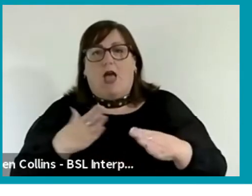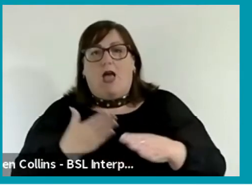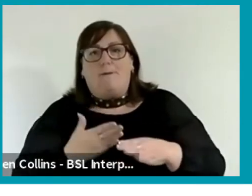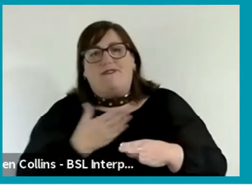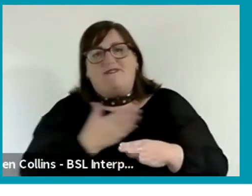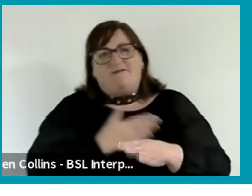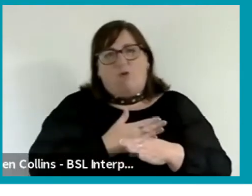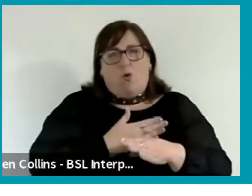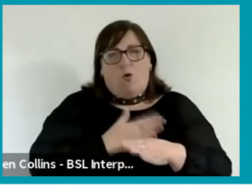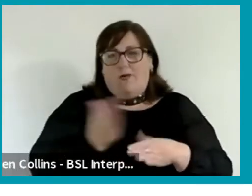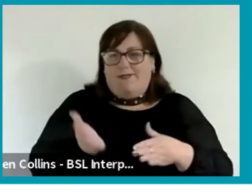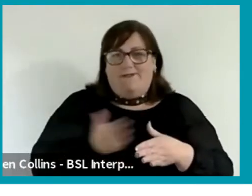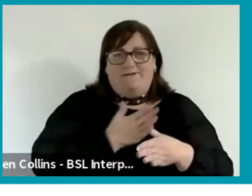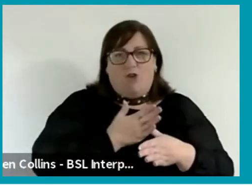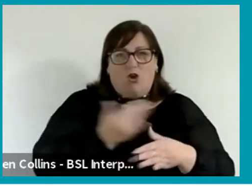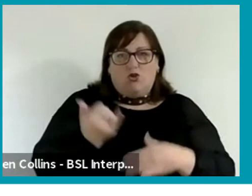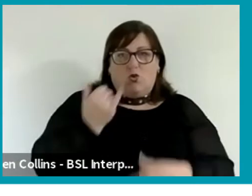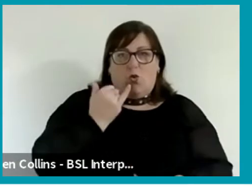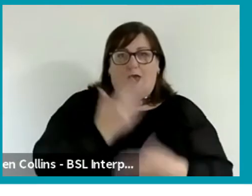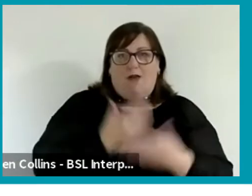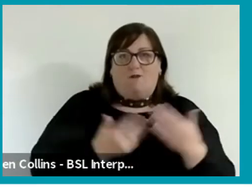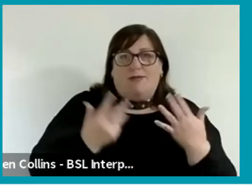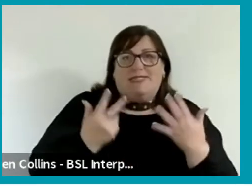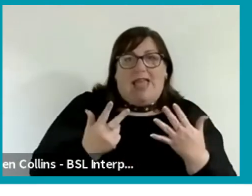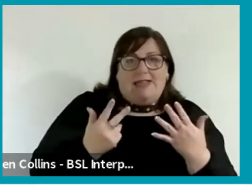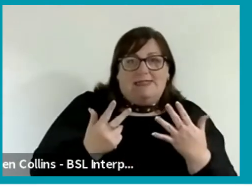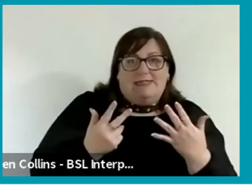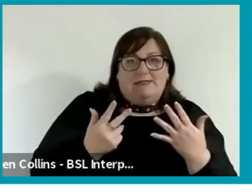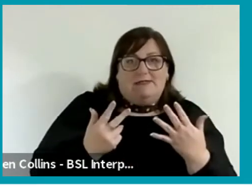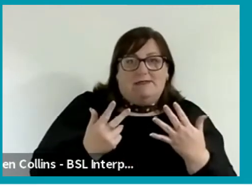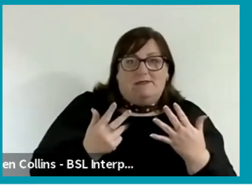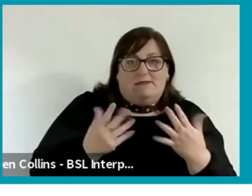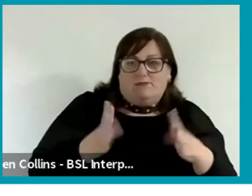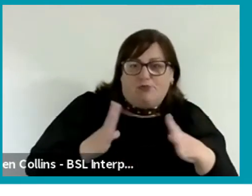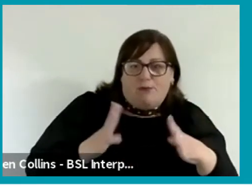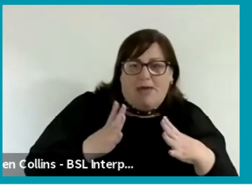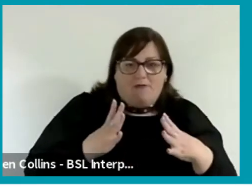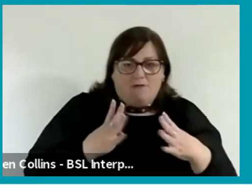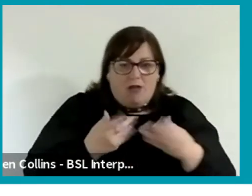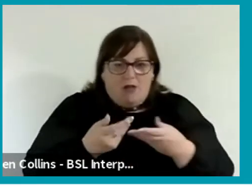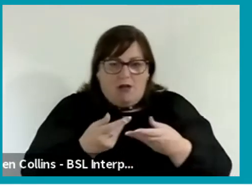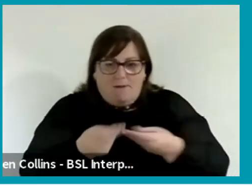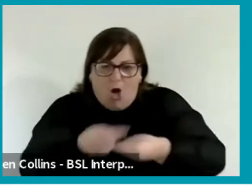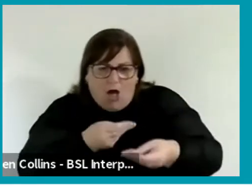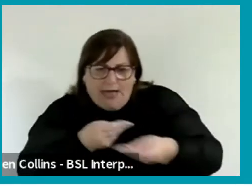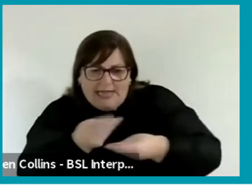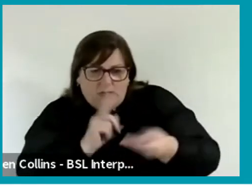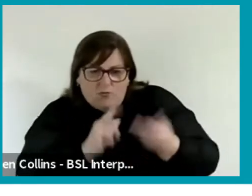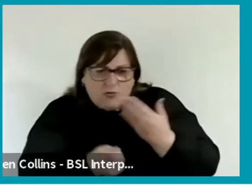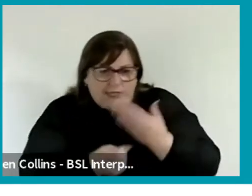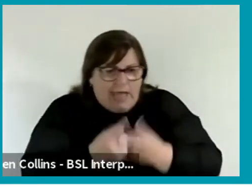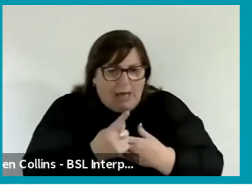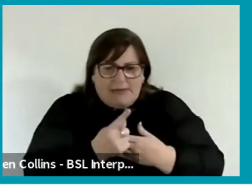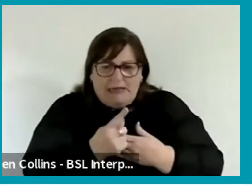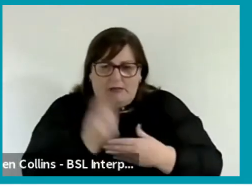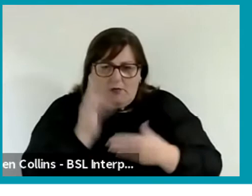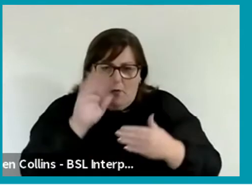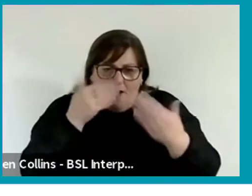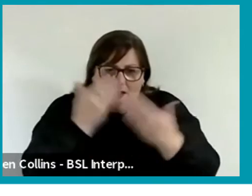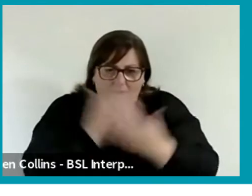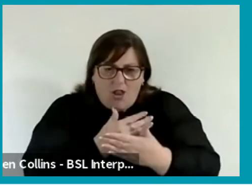which is at 8:40. So they'll do some preparation about the market, see if anything's happened overnight, prepare themselves. Then they've got 10 minutes